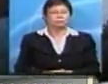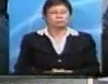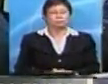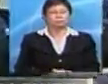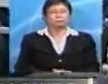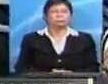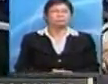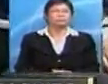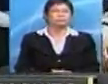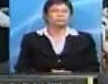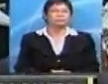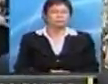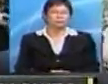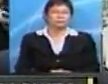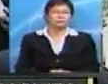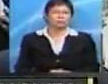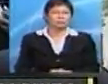Yes, please.